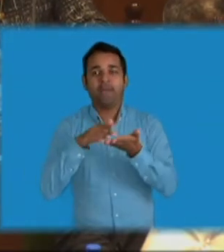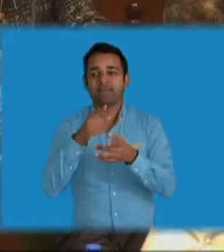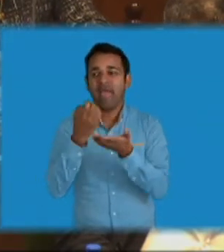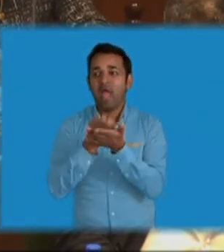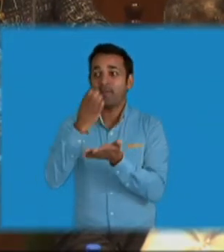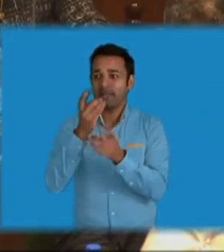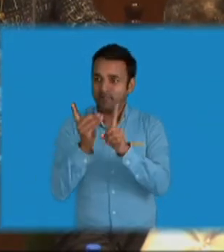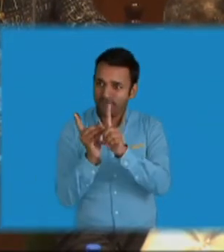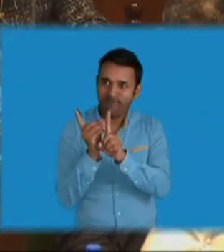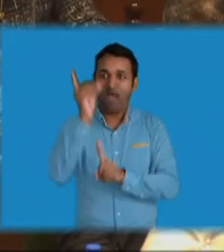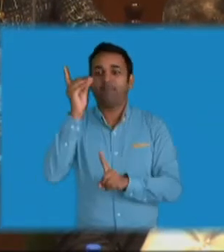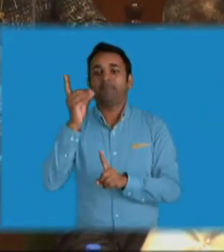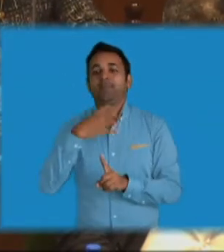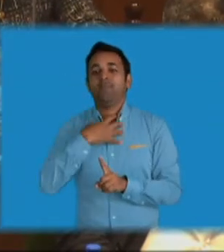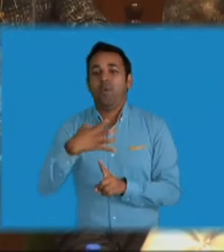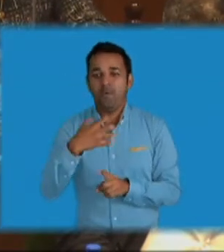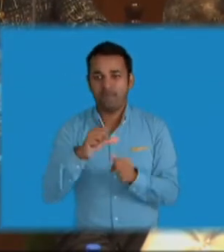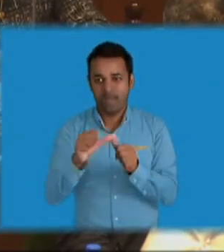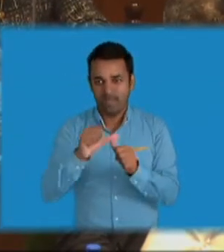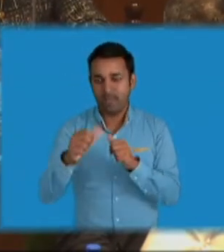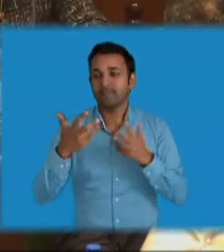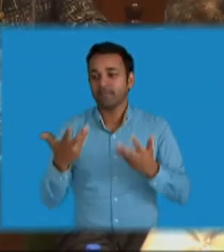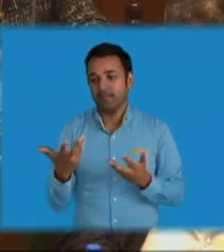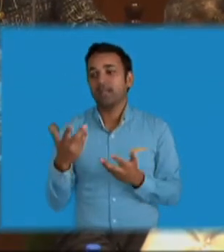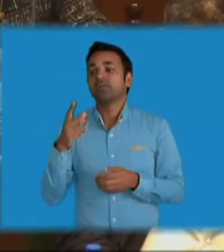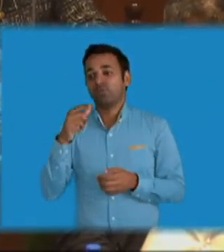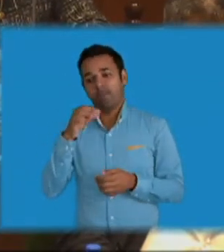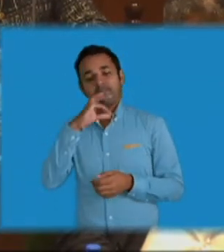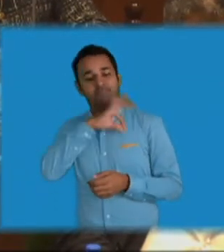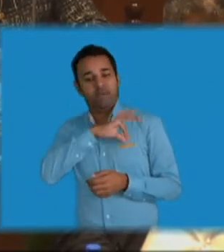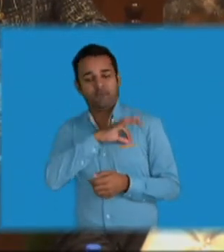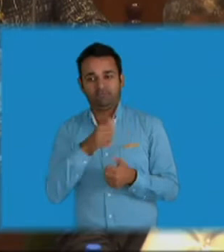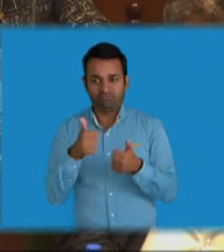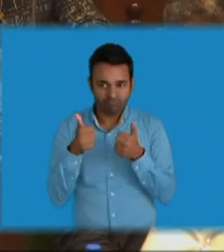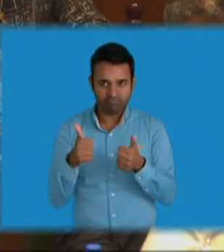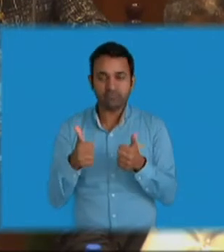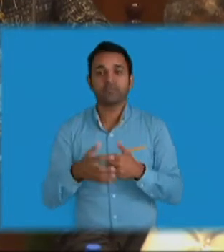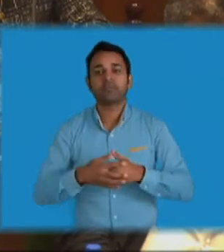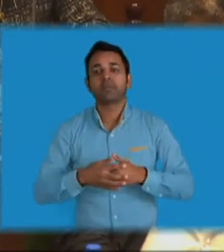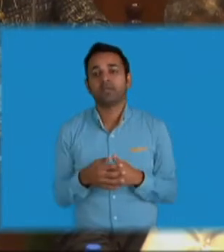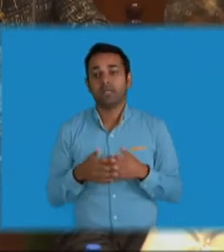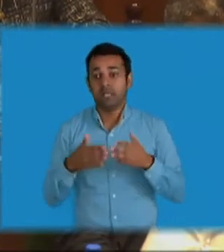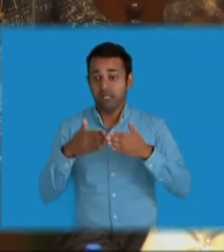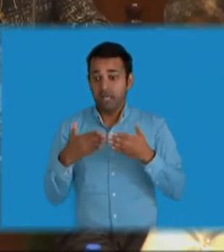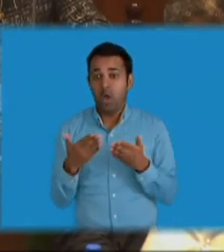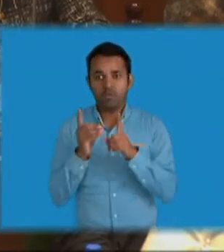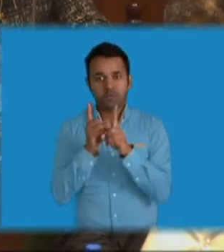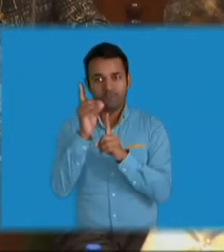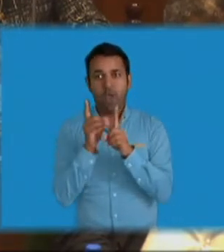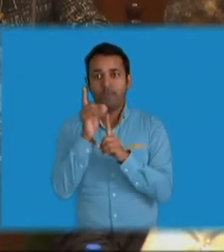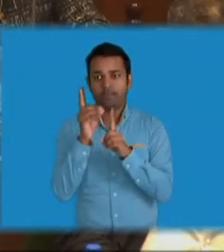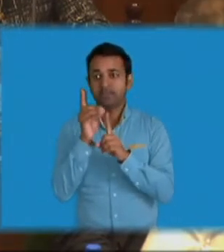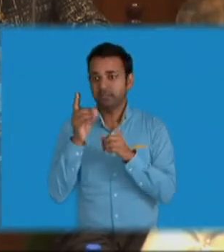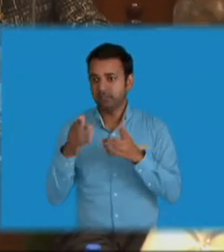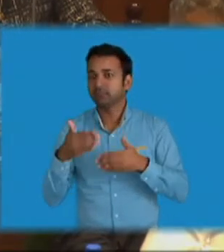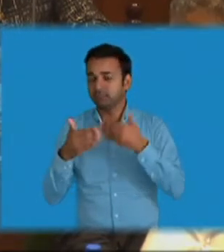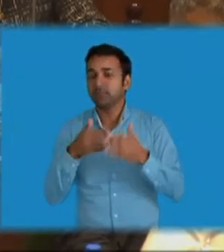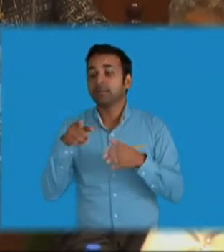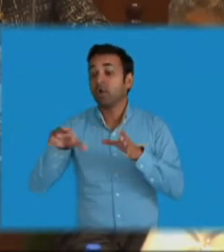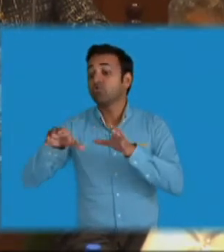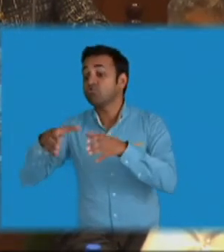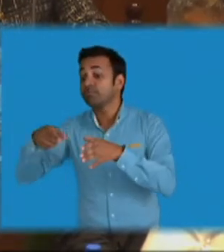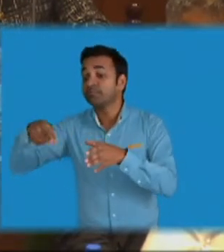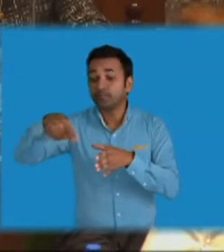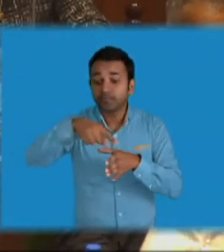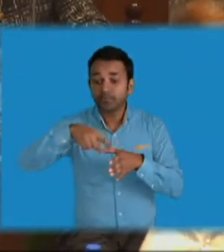fact, the economy had been benefiting a lot from the current development within the forest sector. Madam Speaker,